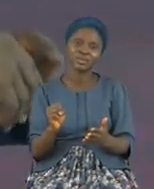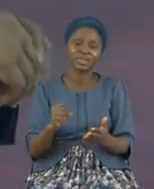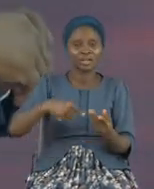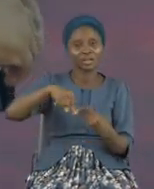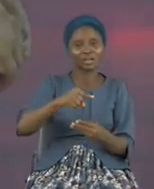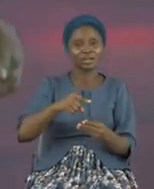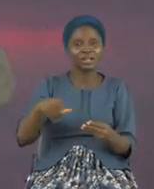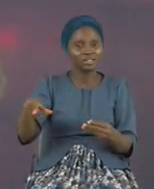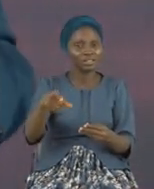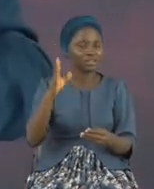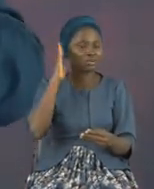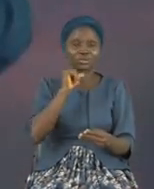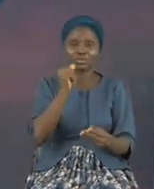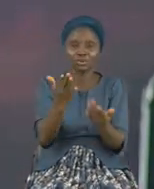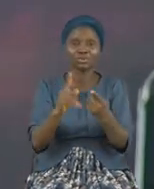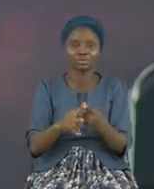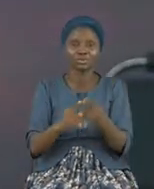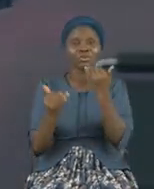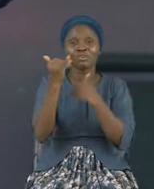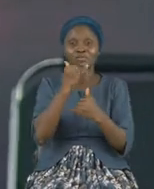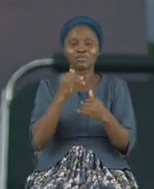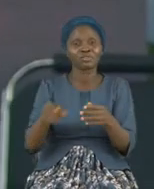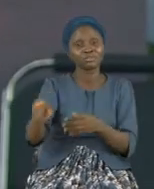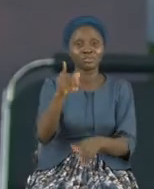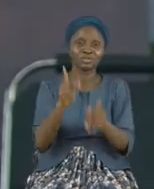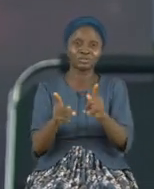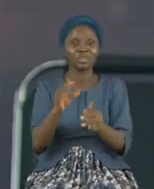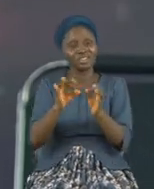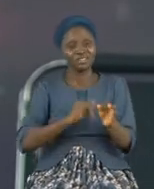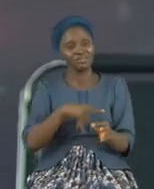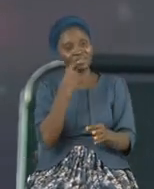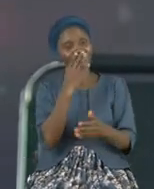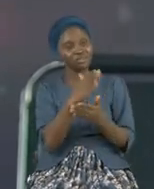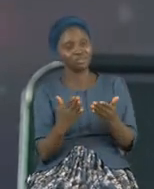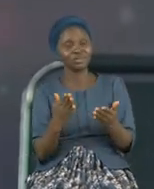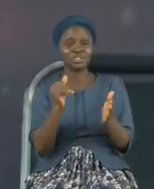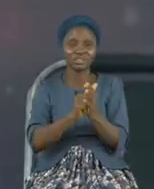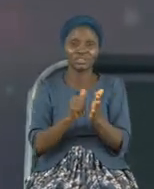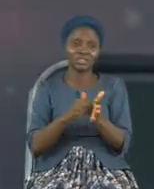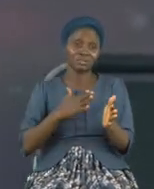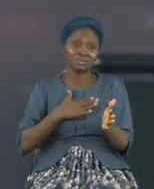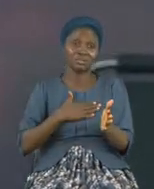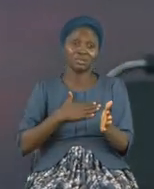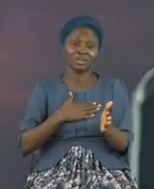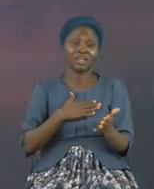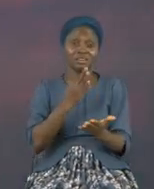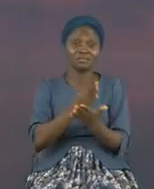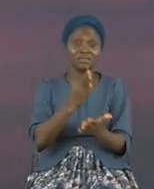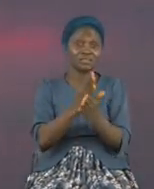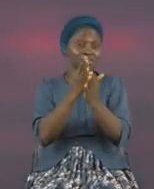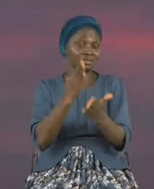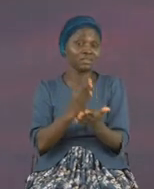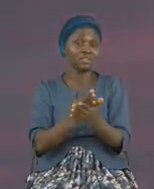I say something that my financier does not agree with, then I'm done, I'm gone. If I say